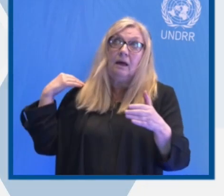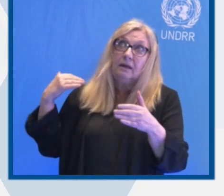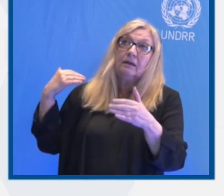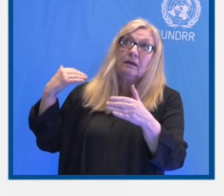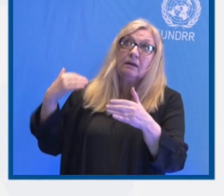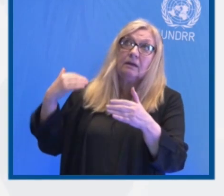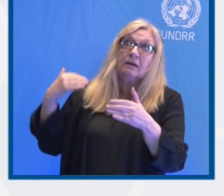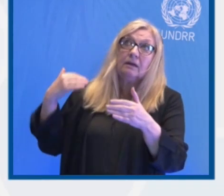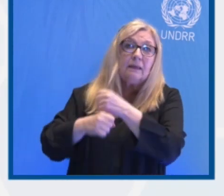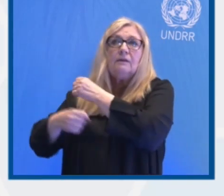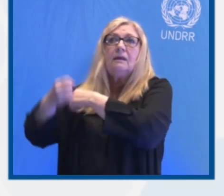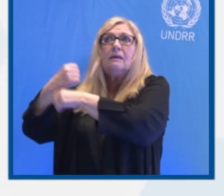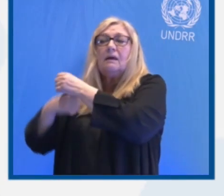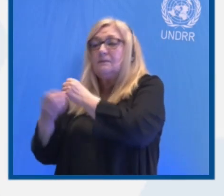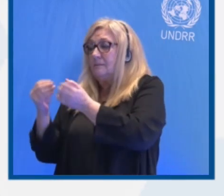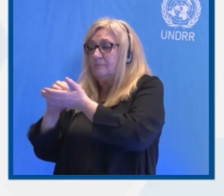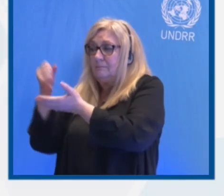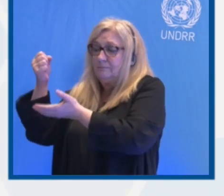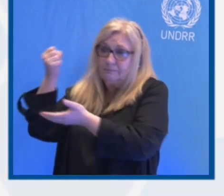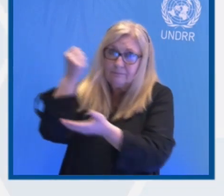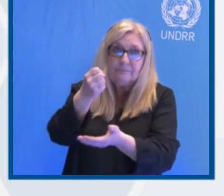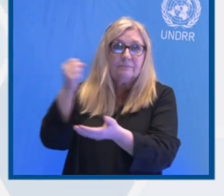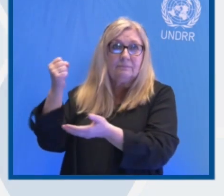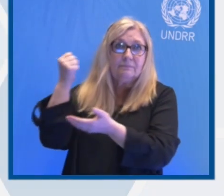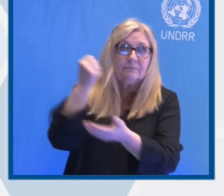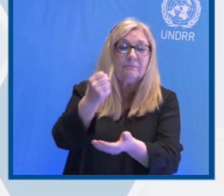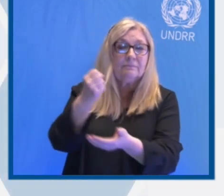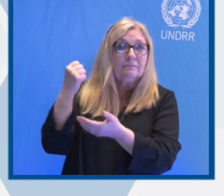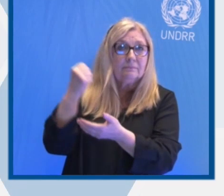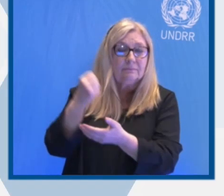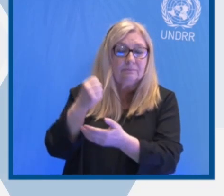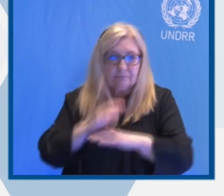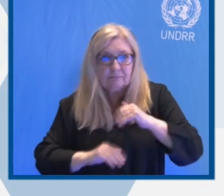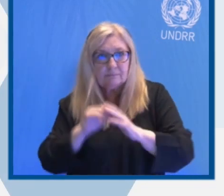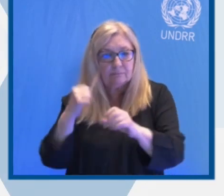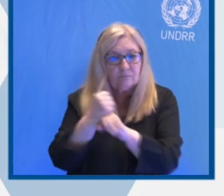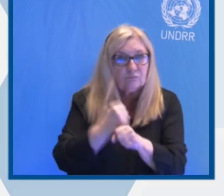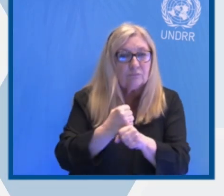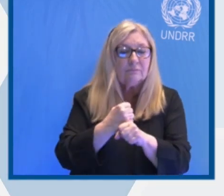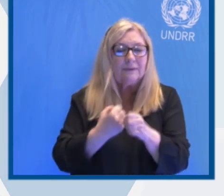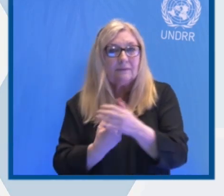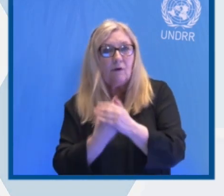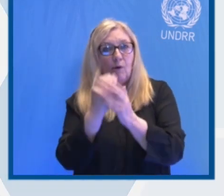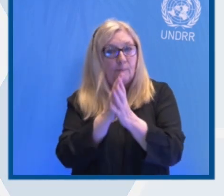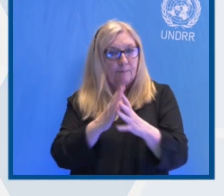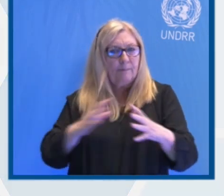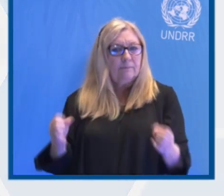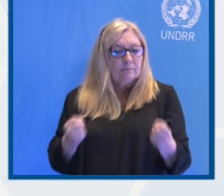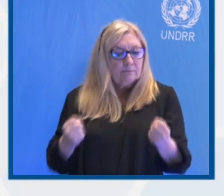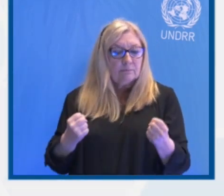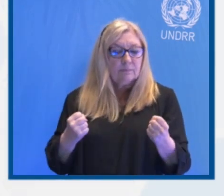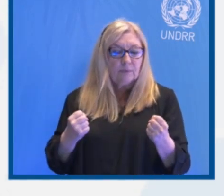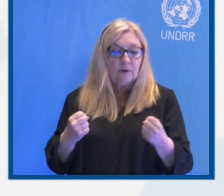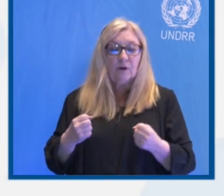this was extremely important to achieve resilience, risk mitigation, and